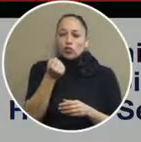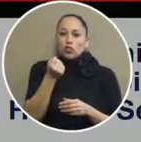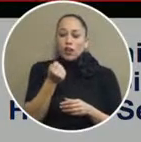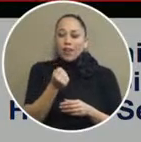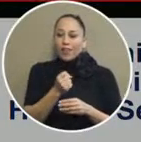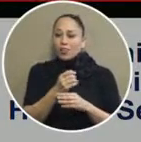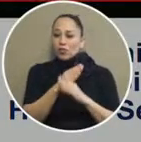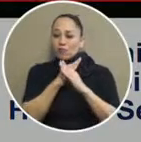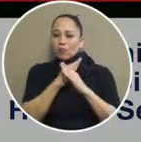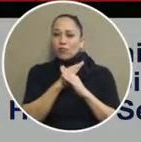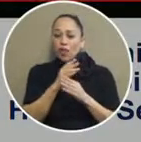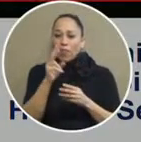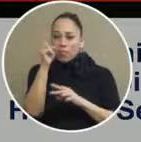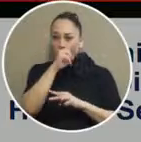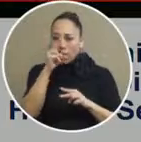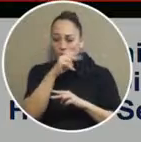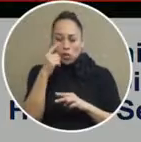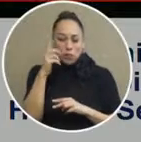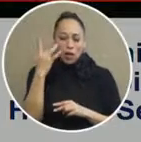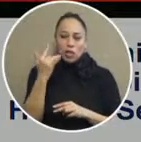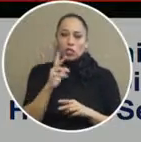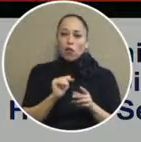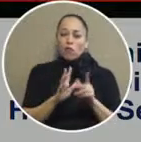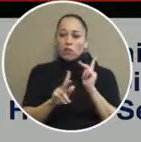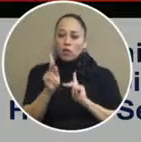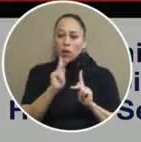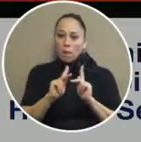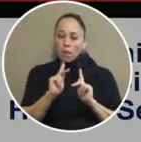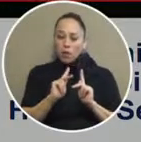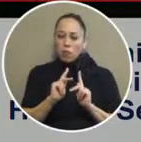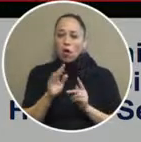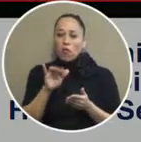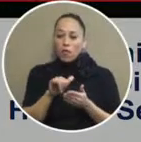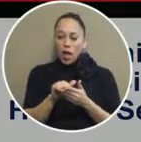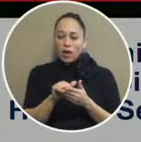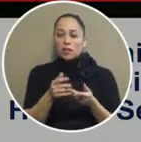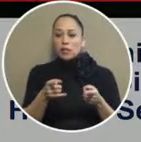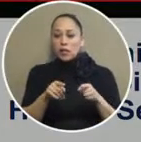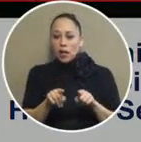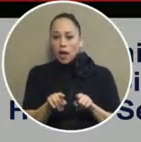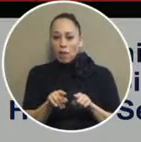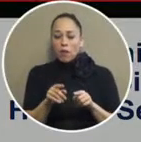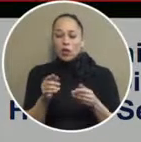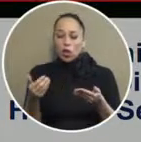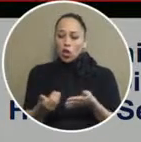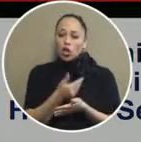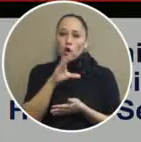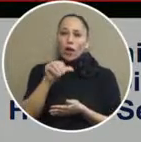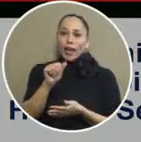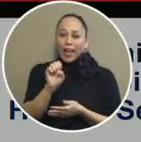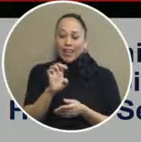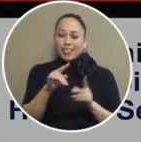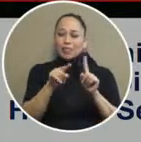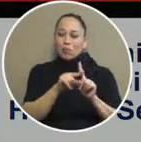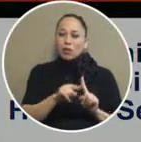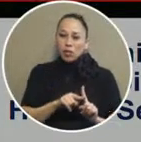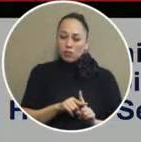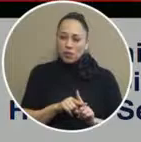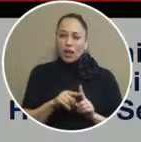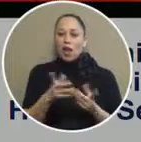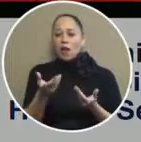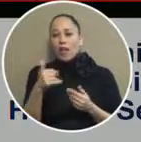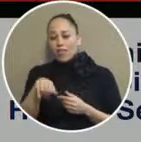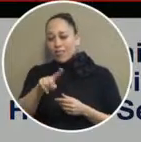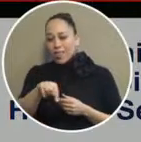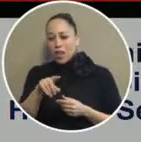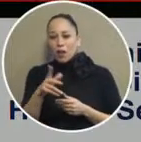homeless population. Since I last spoke with you all, there have been a few positive cases within the homeless community.